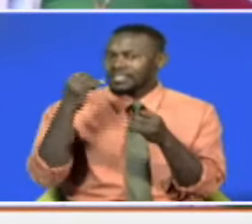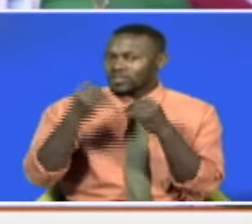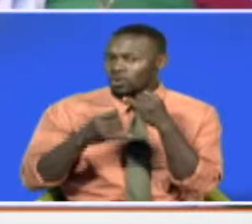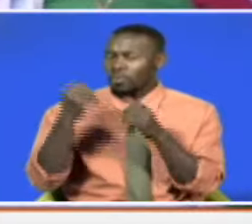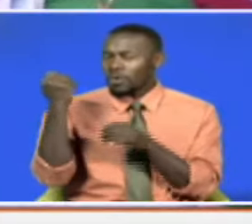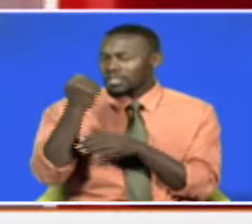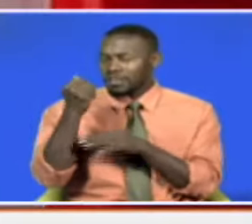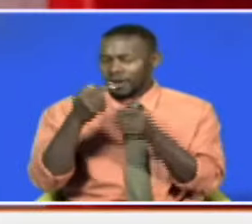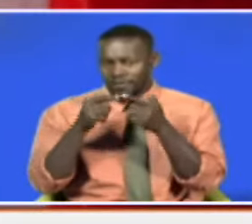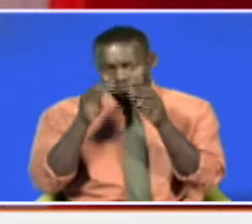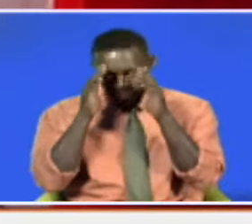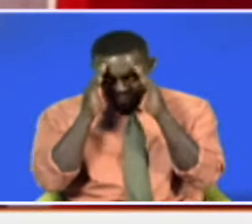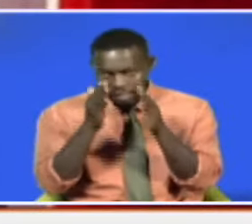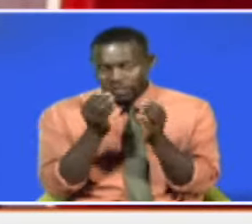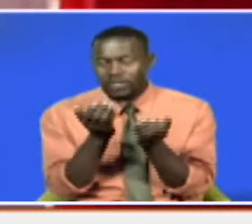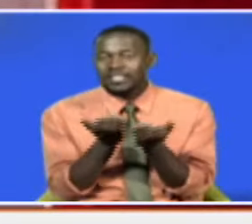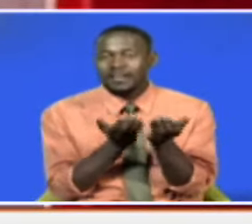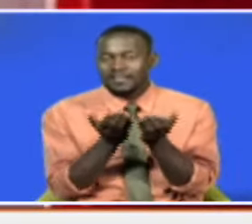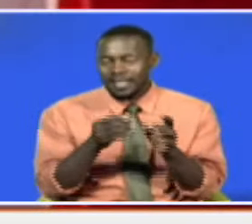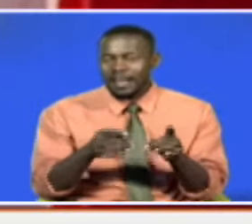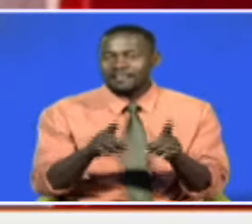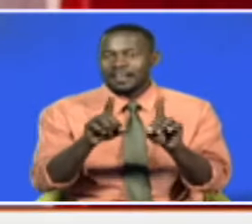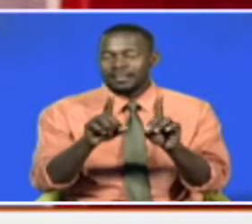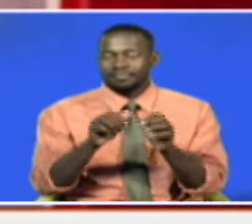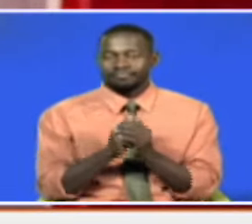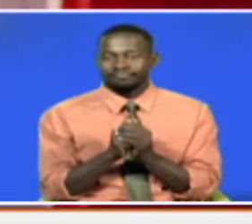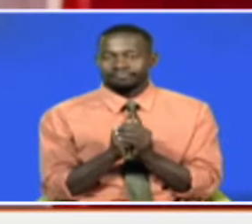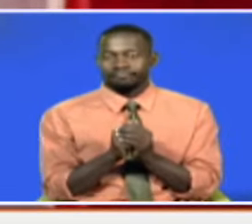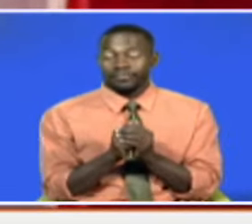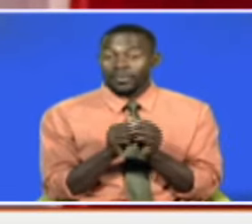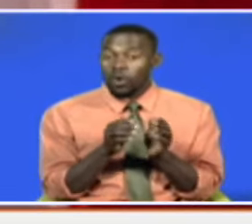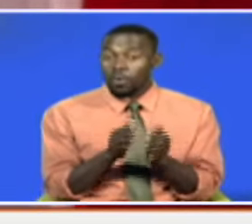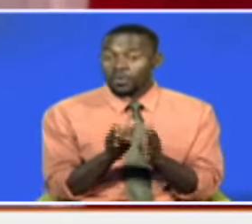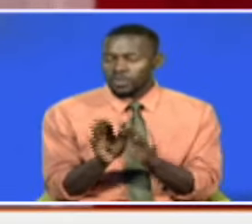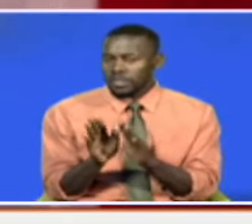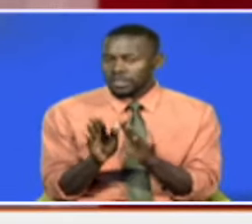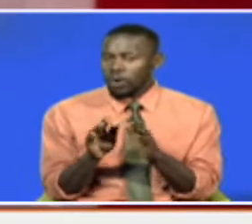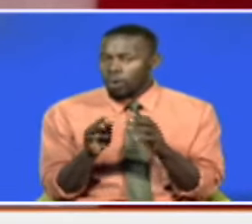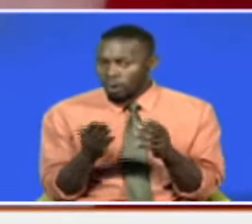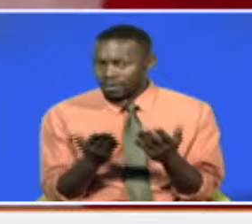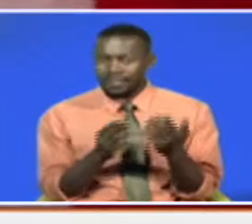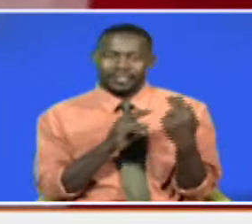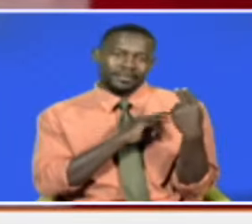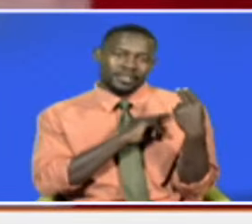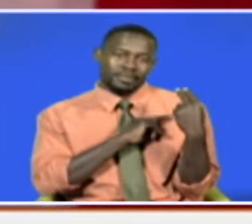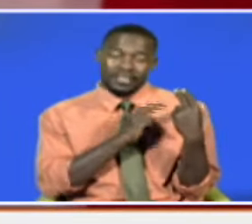Kenya. Nafasi ambayo iko sasa yetu kama viongozi